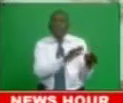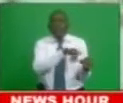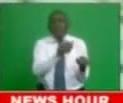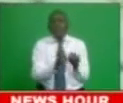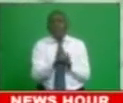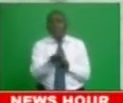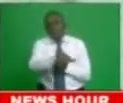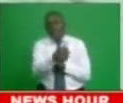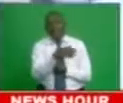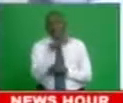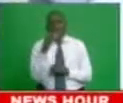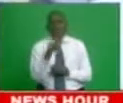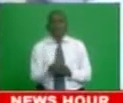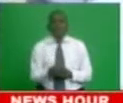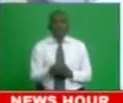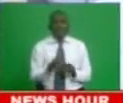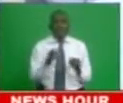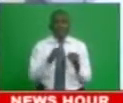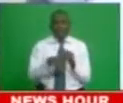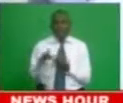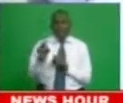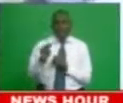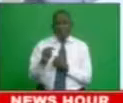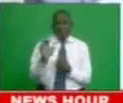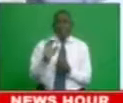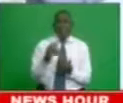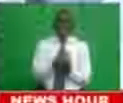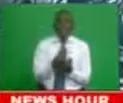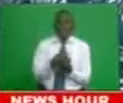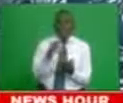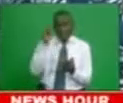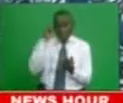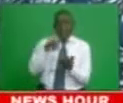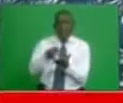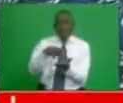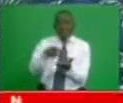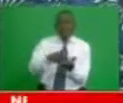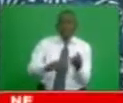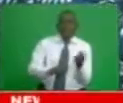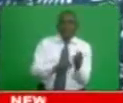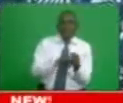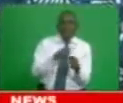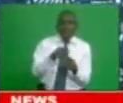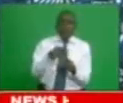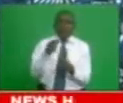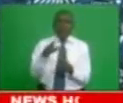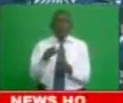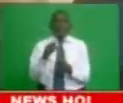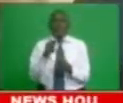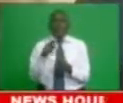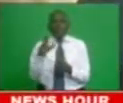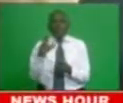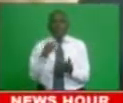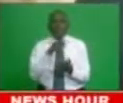spread to other farms. More than 3 million Ghana cedis has been paid as compensation to 25 out of the